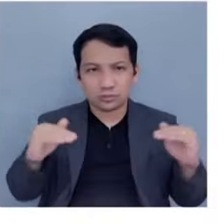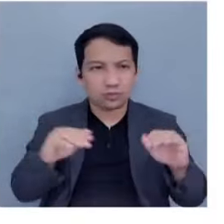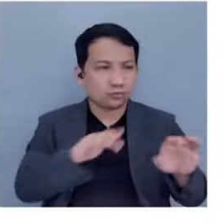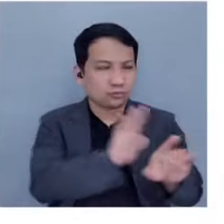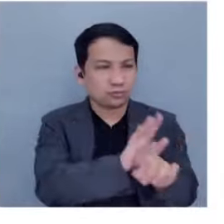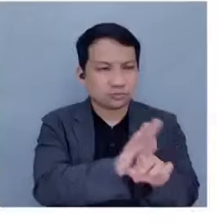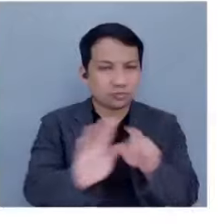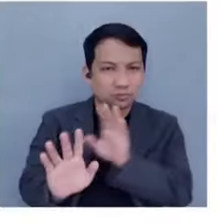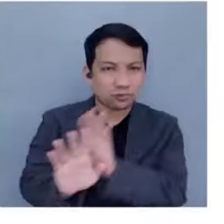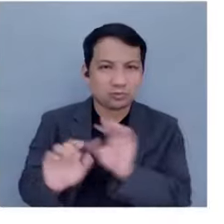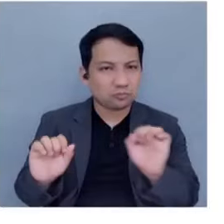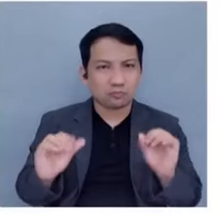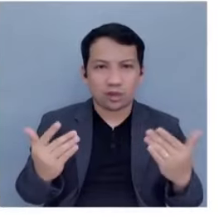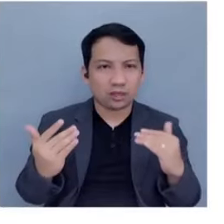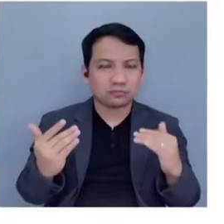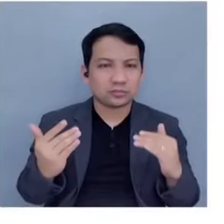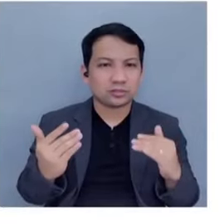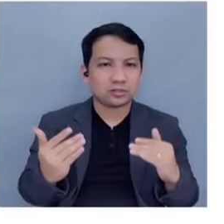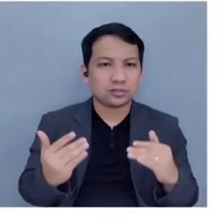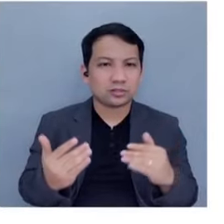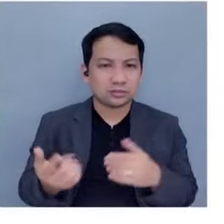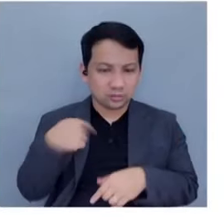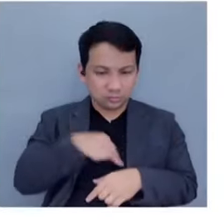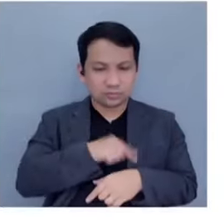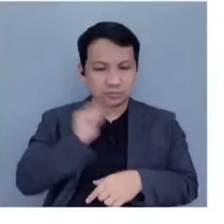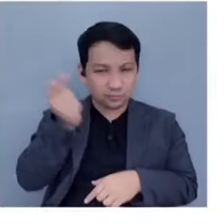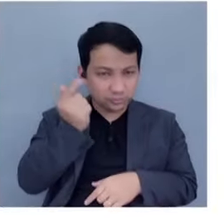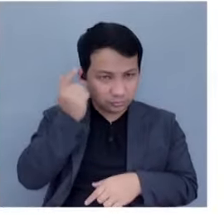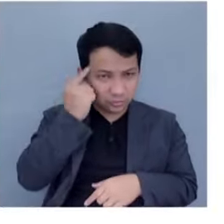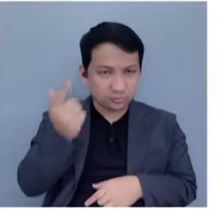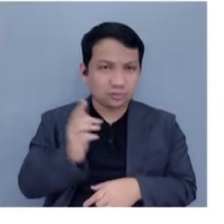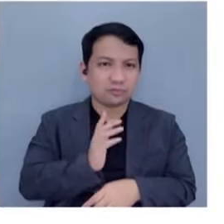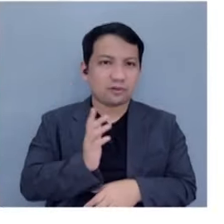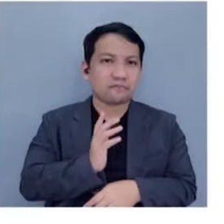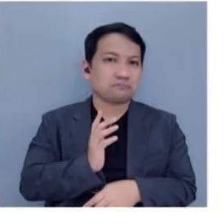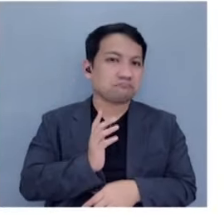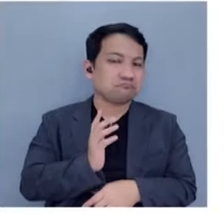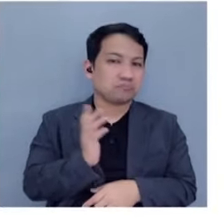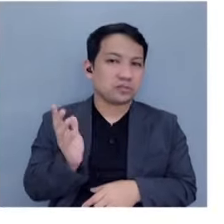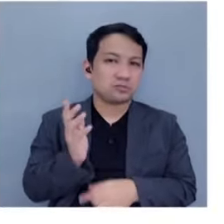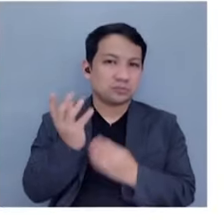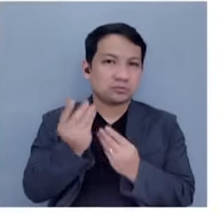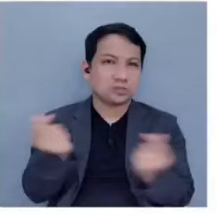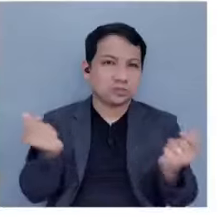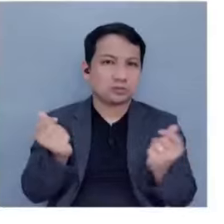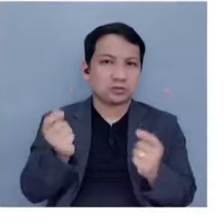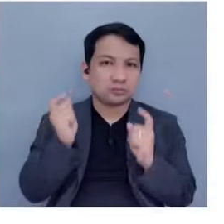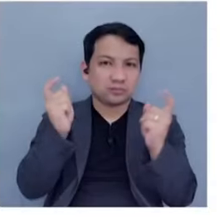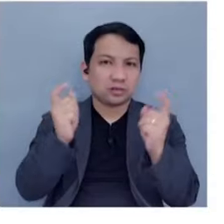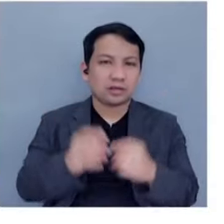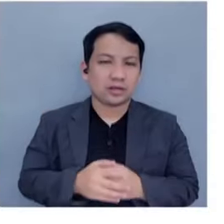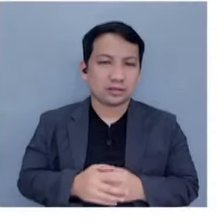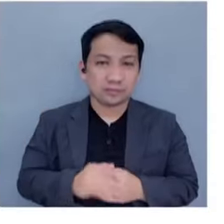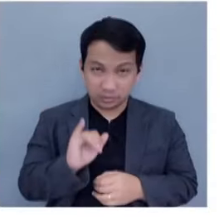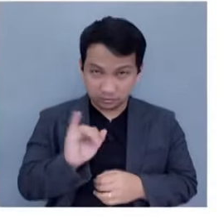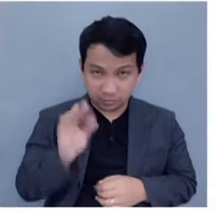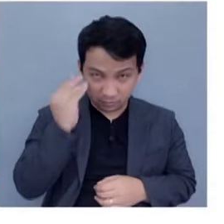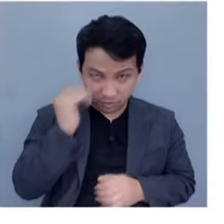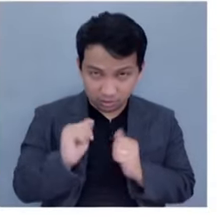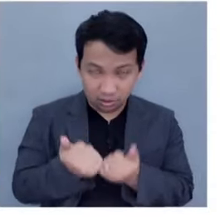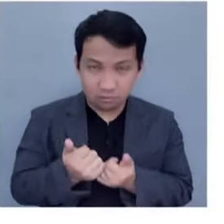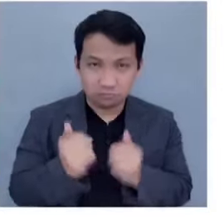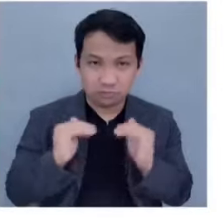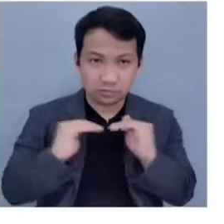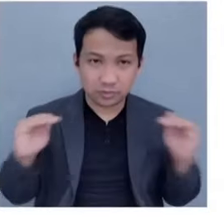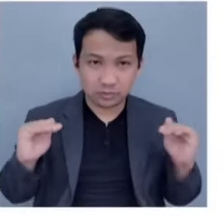faction. Even those from us in government, then we'll be able to resolve this issue. So if you ask me how do we fare,